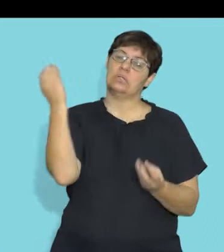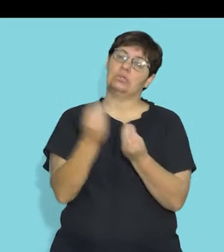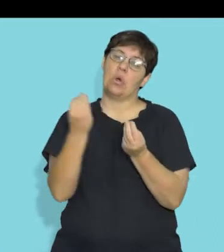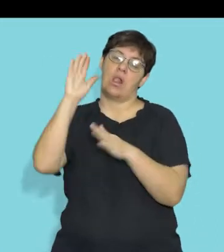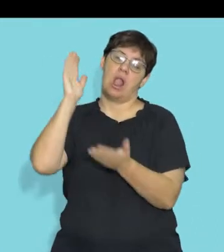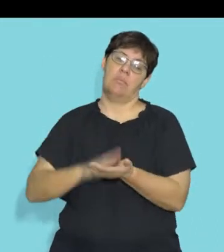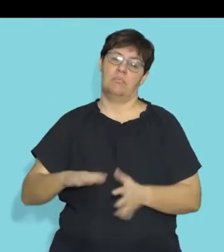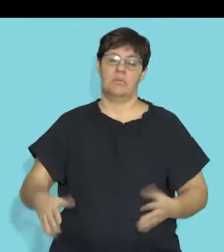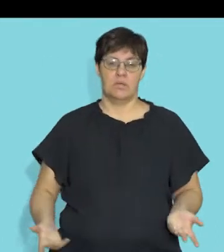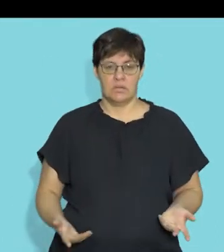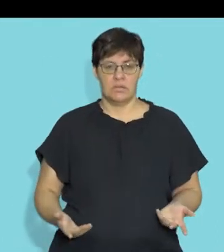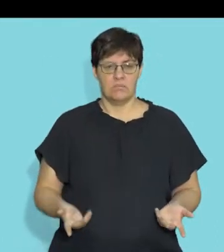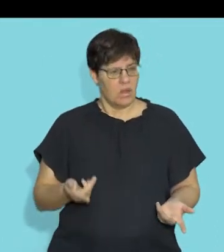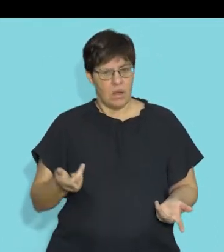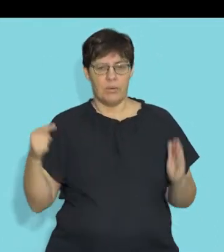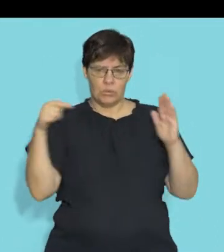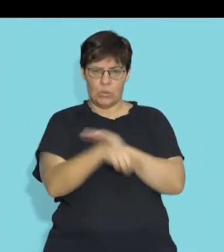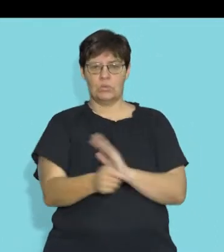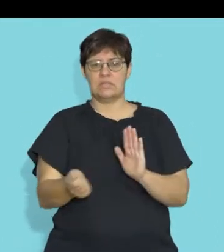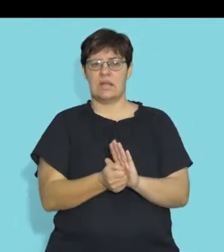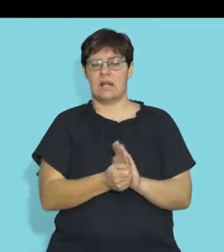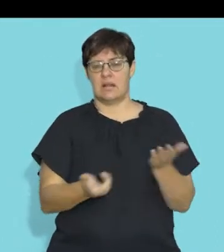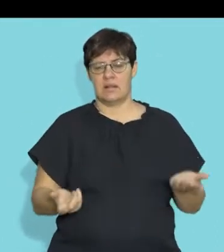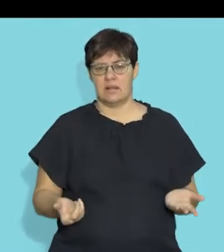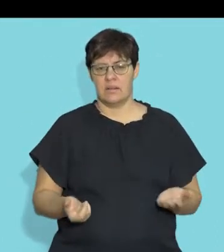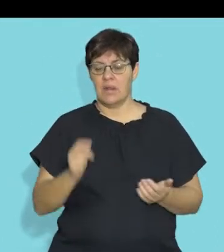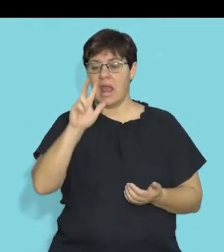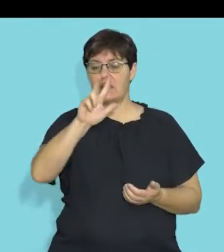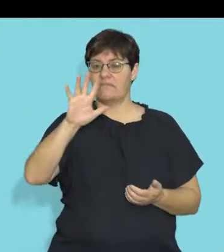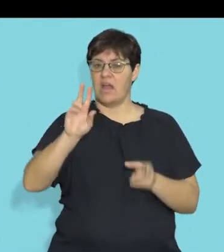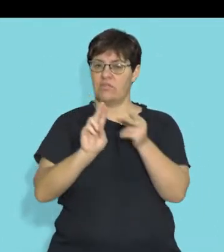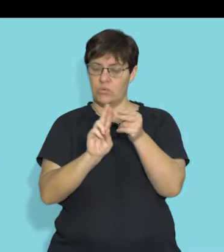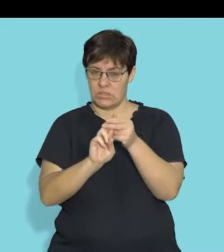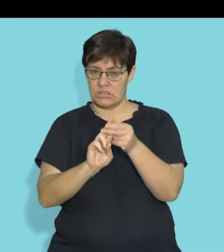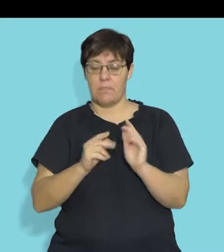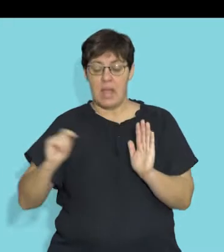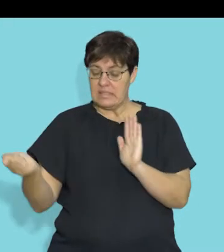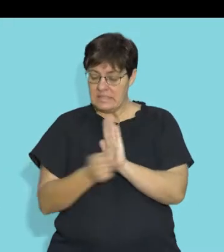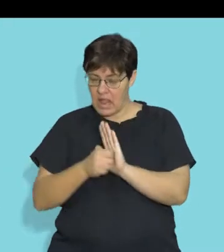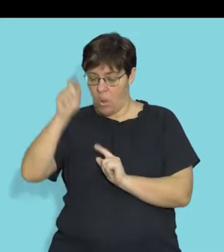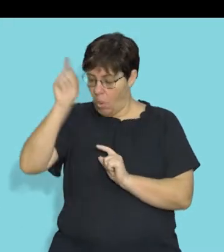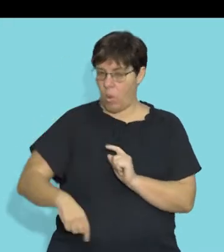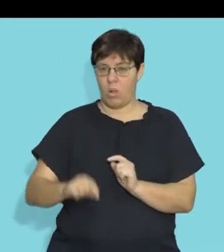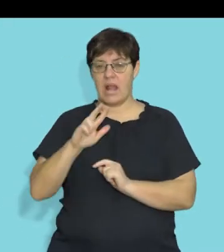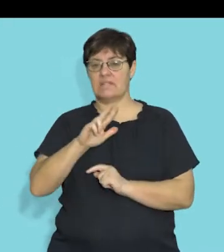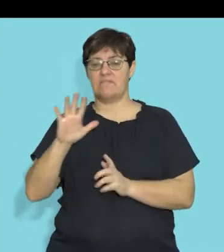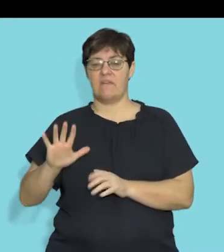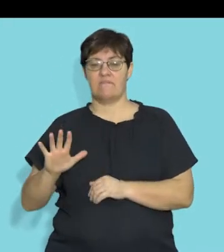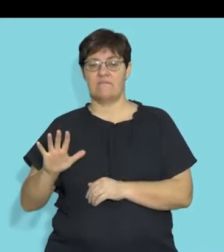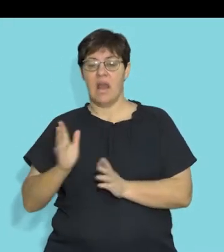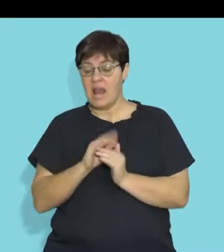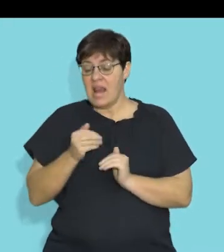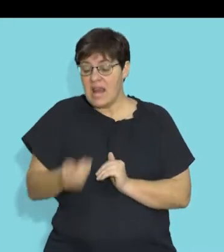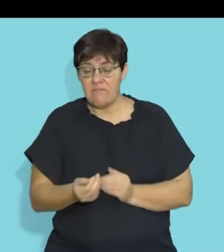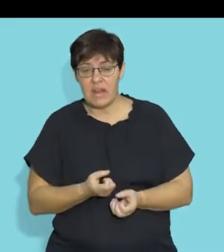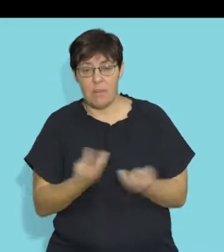can we see here? We can see that we have 85 units on hand, right? And we sold